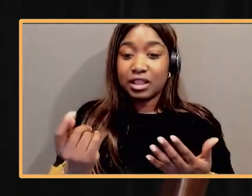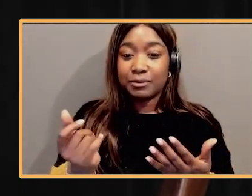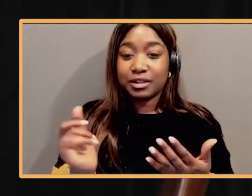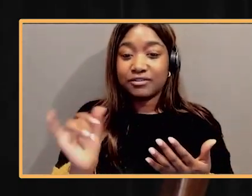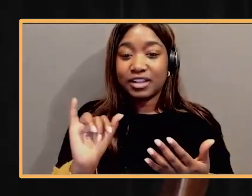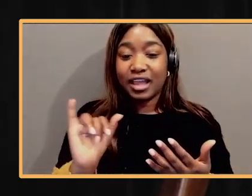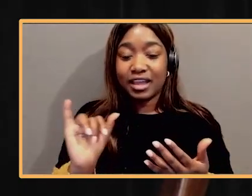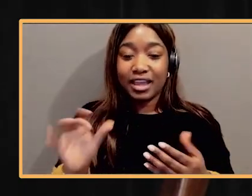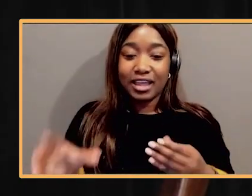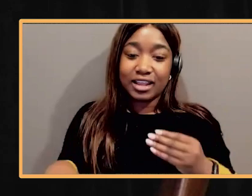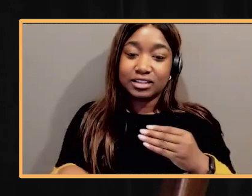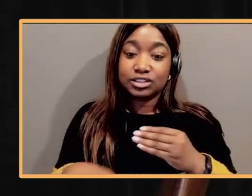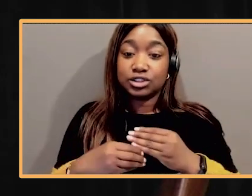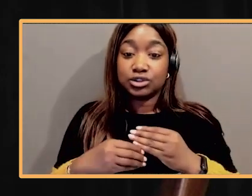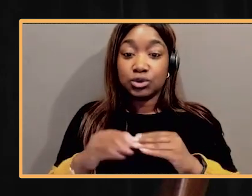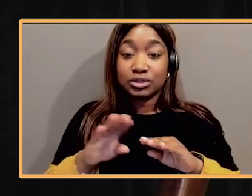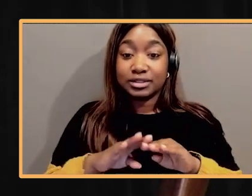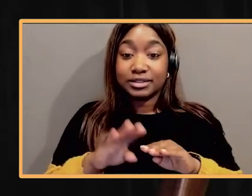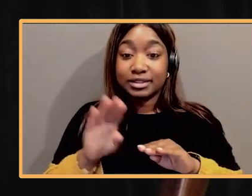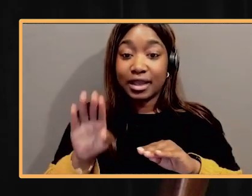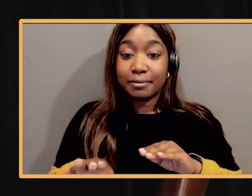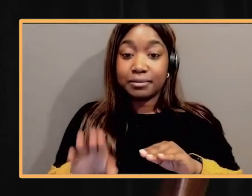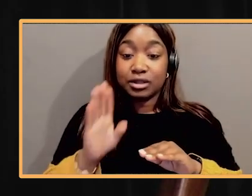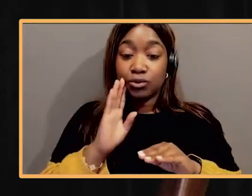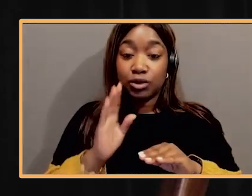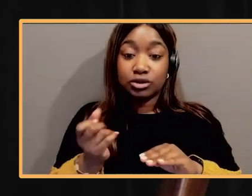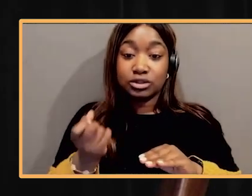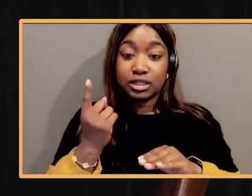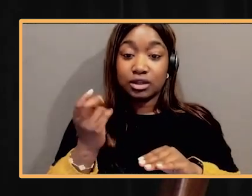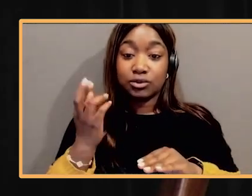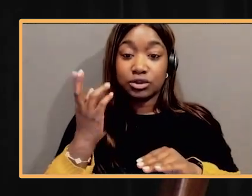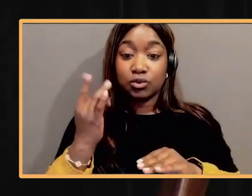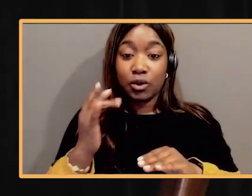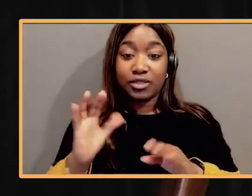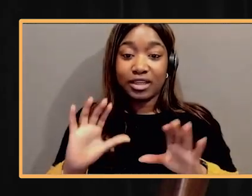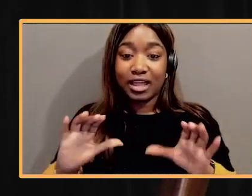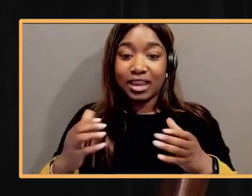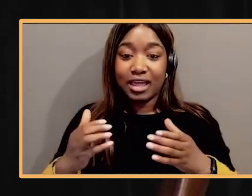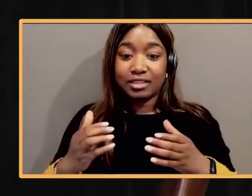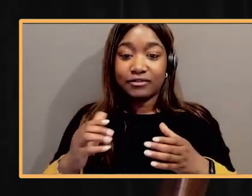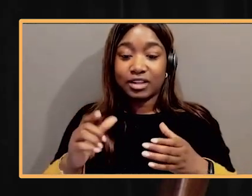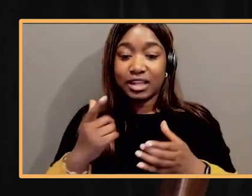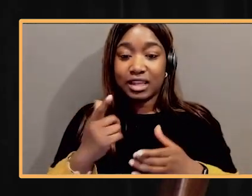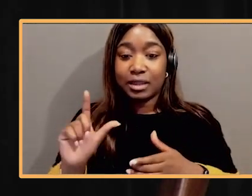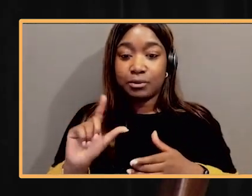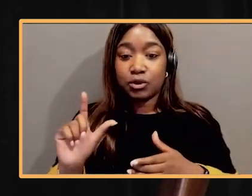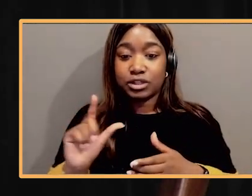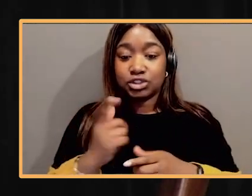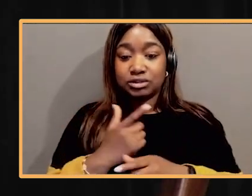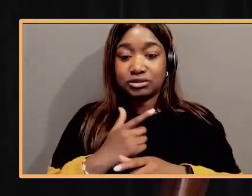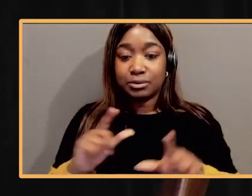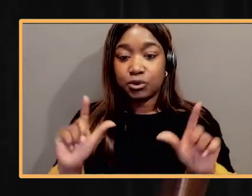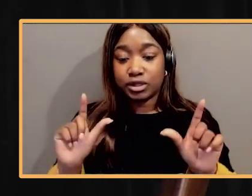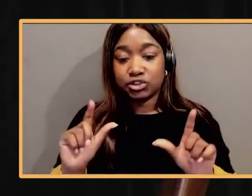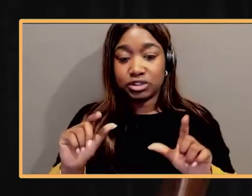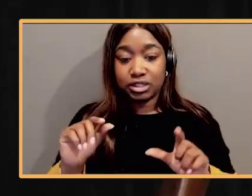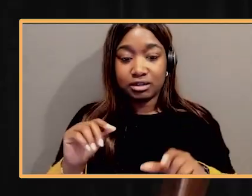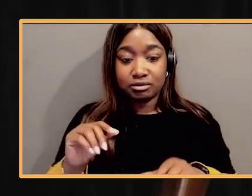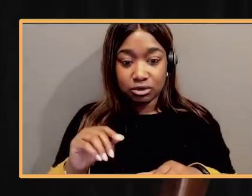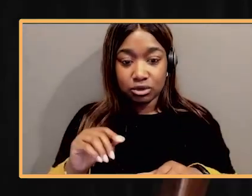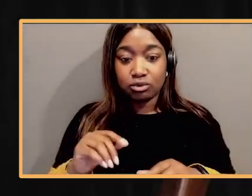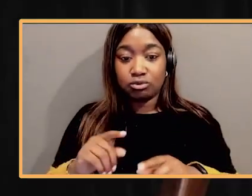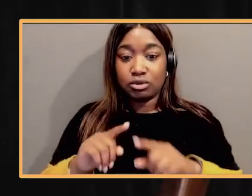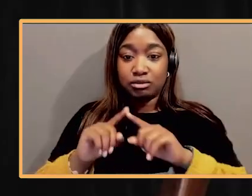an additional step that would understand why our collective liberation lies in us being collectively liberated